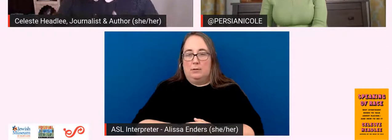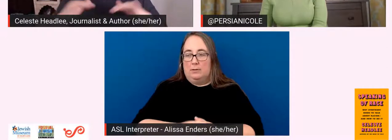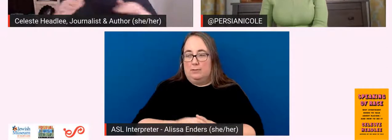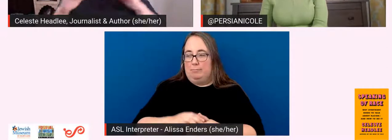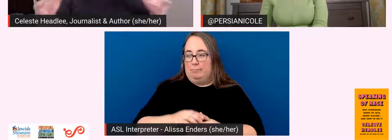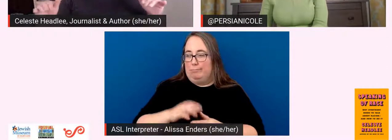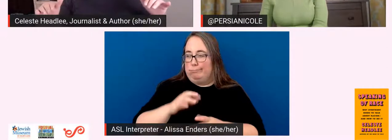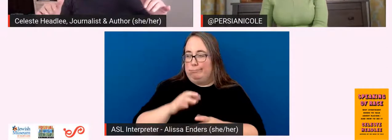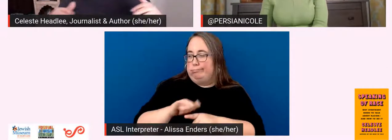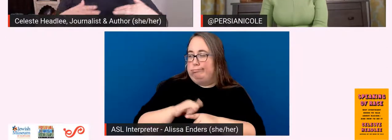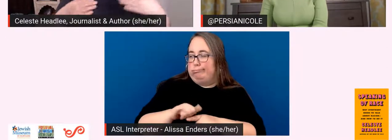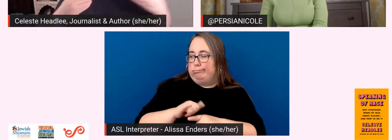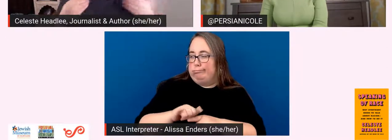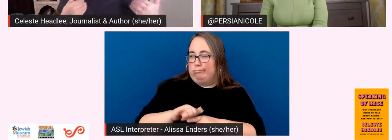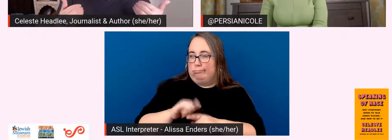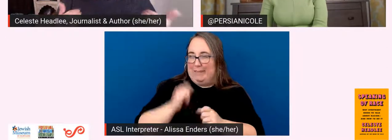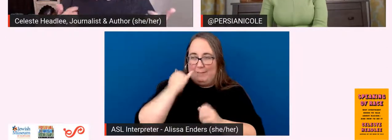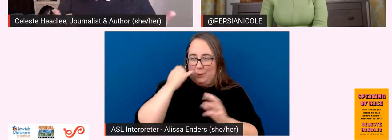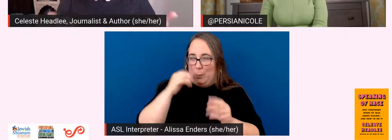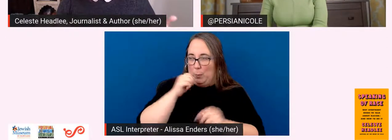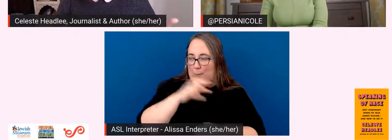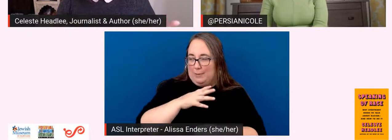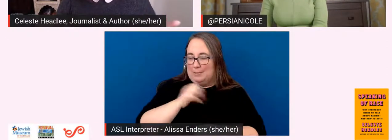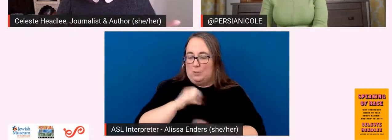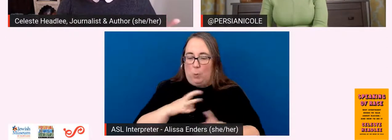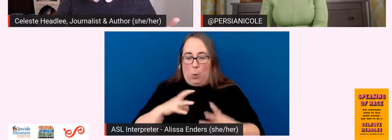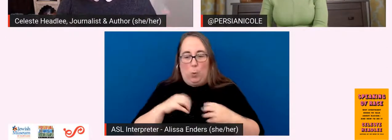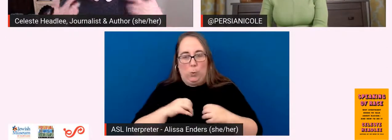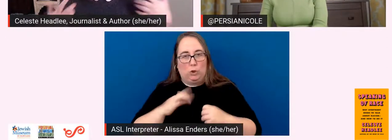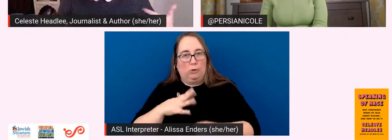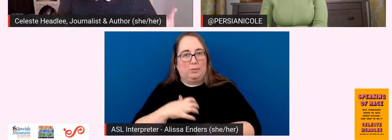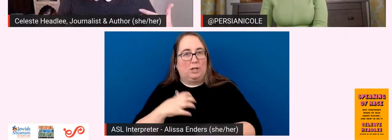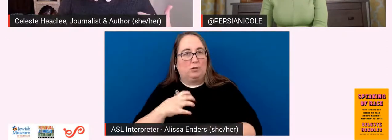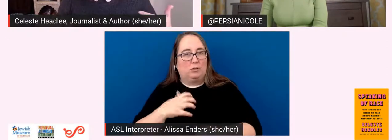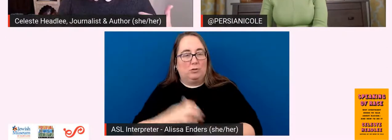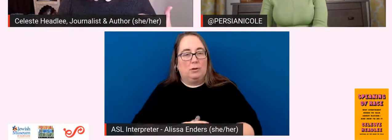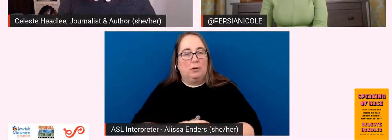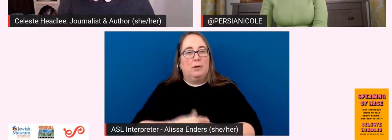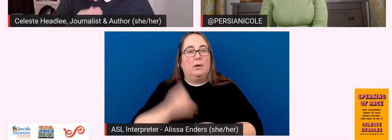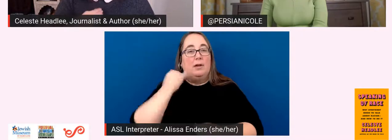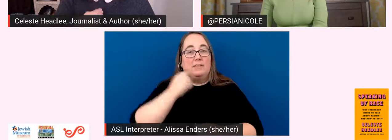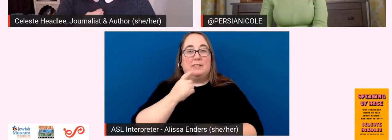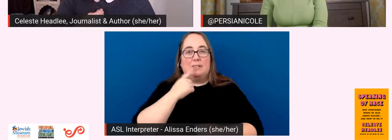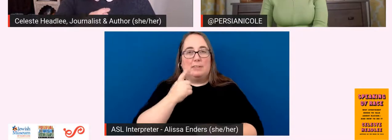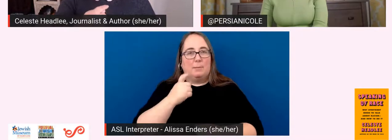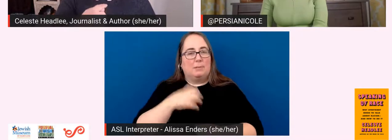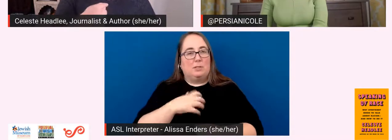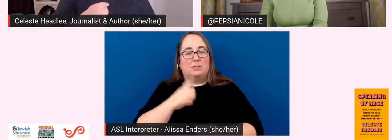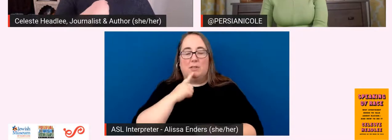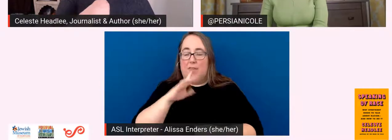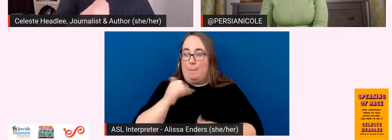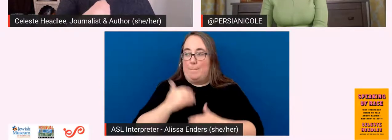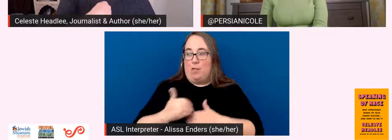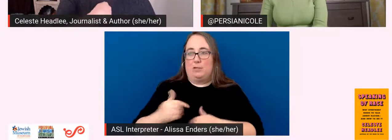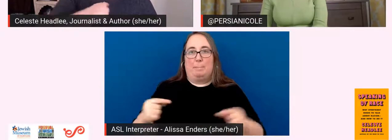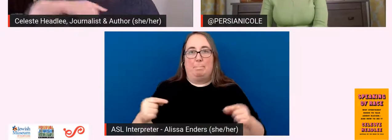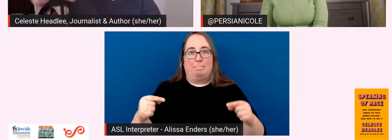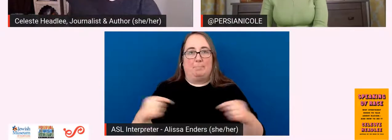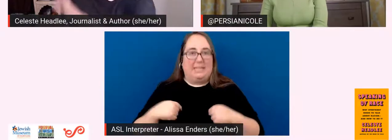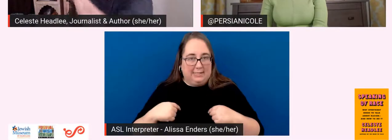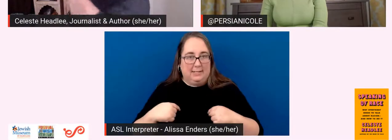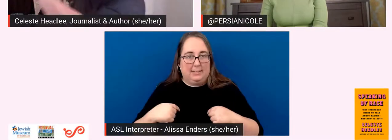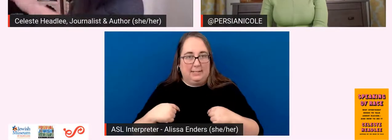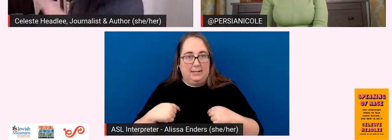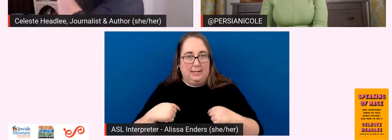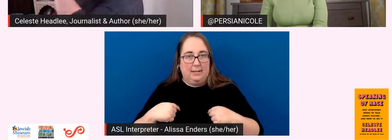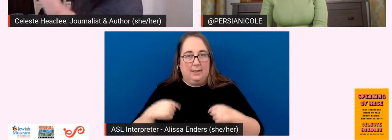present? Like, if it's wrong, right. It's wrong. So mm-hmm. Own your objection. Mm. If they say something objectionable, say, hey, that bothers me, not